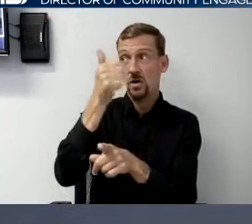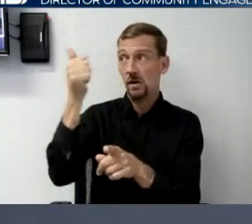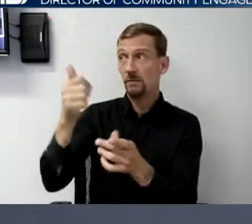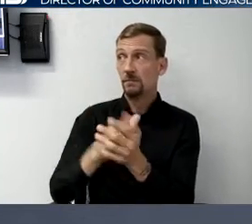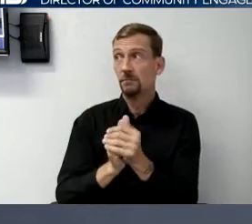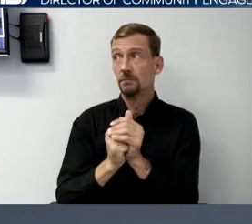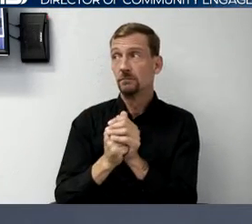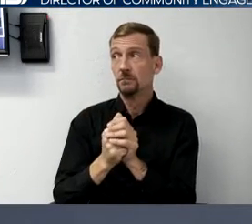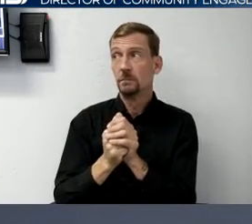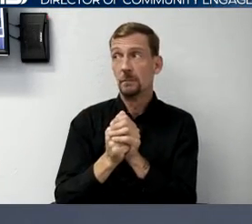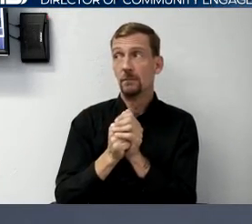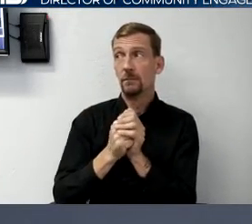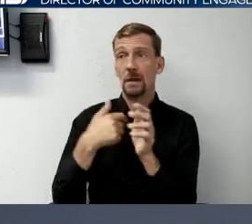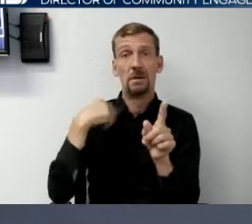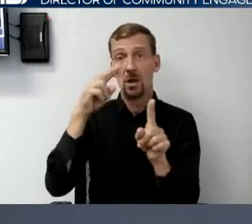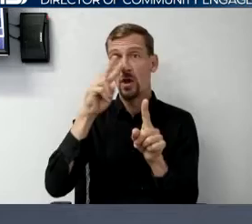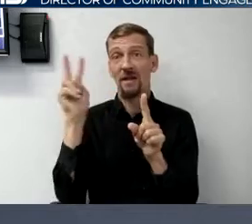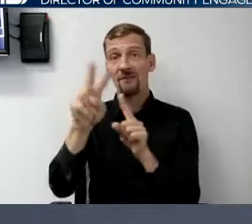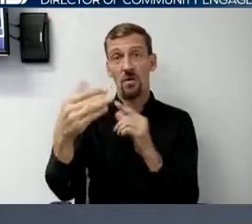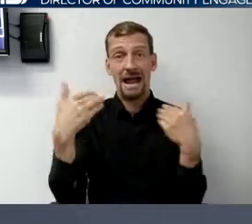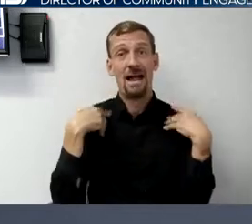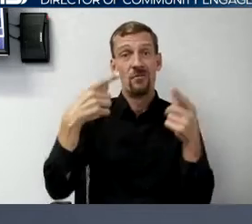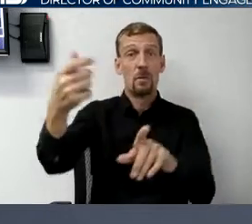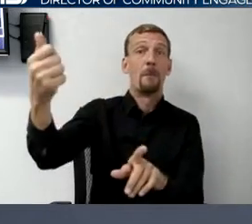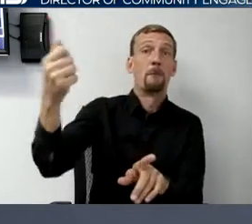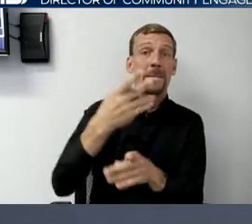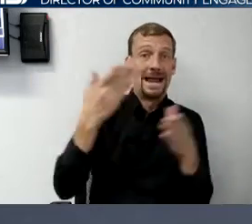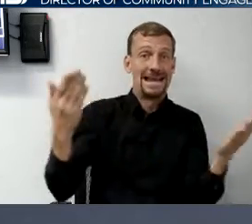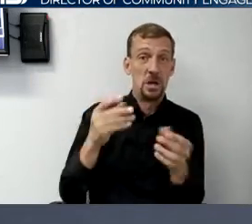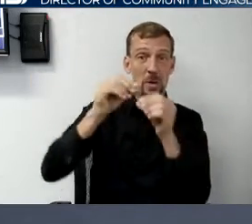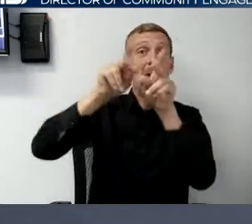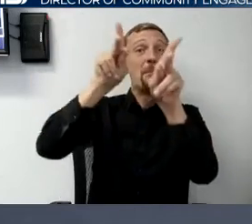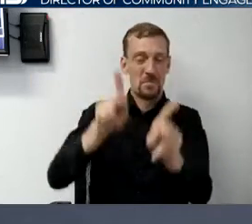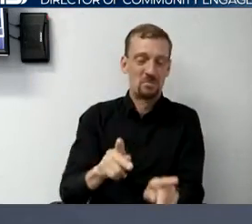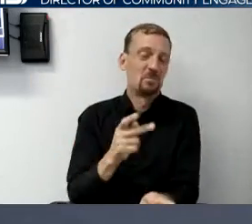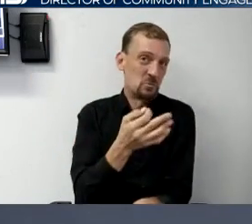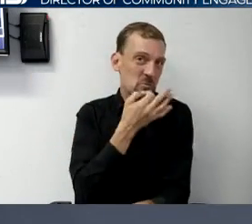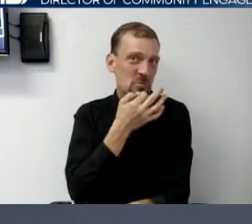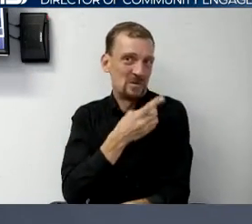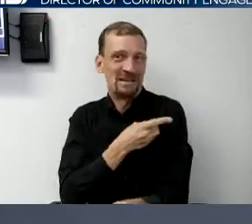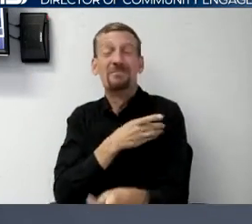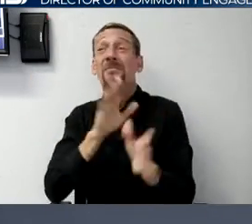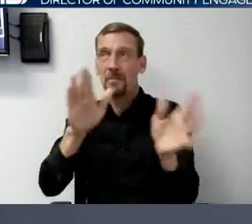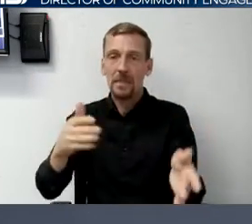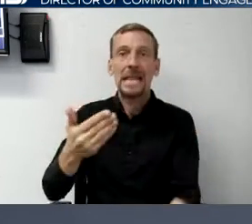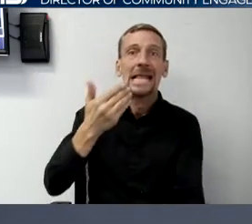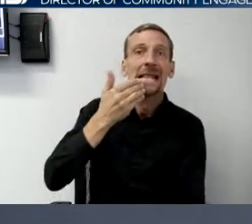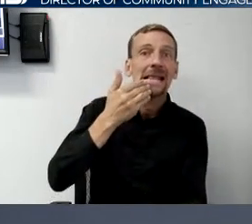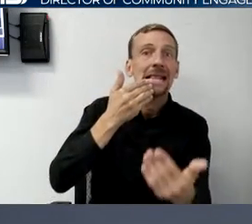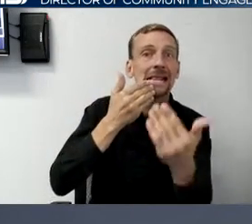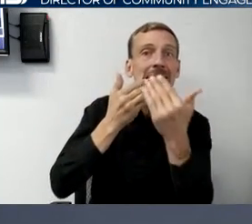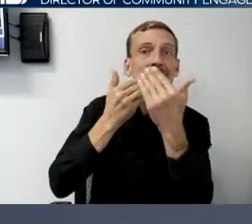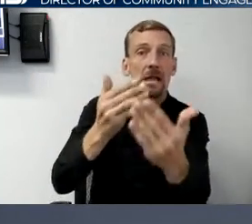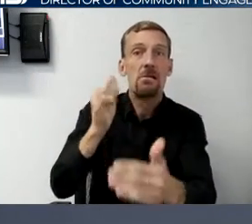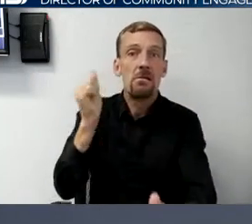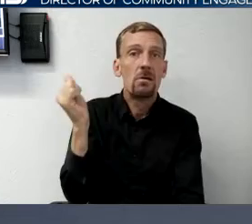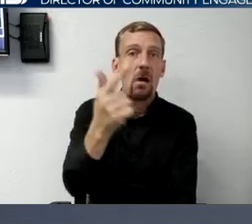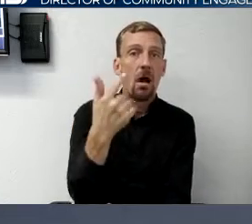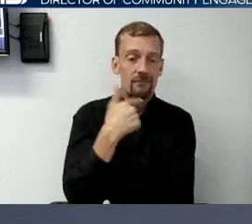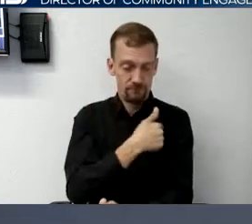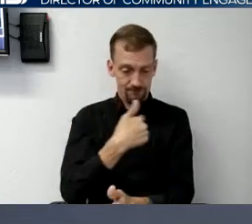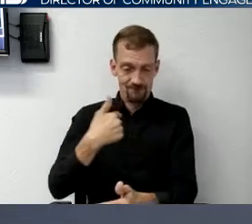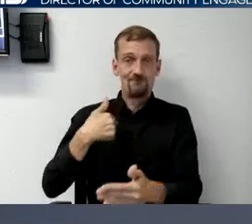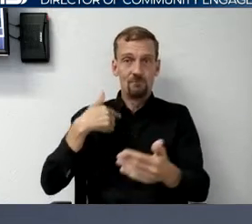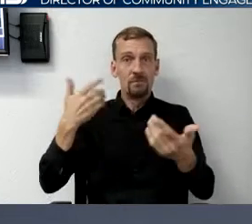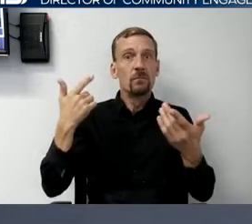and we look forward to having you back here in person, Deb. So yeah. So thank you for having me back.